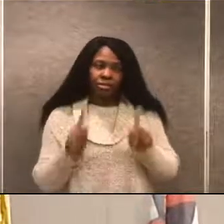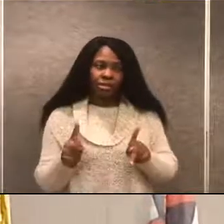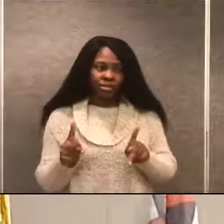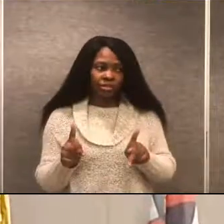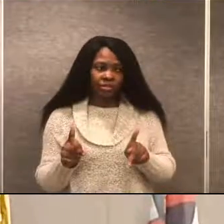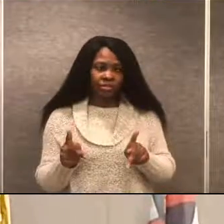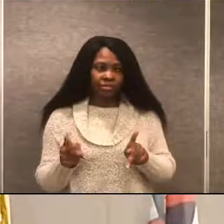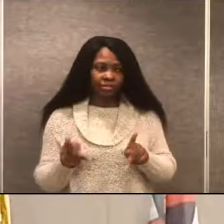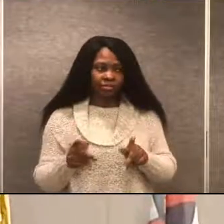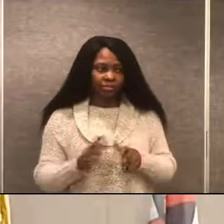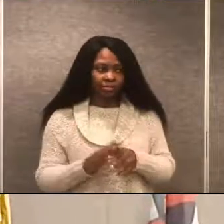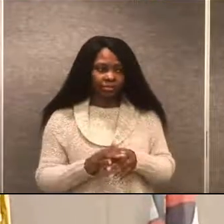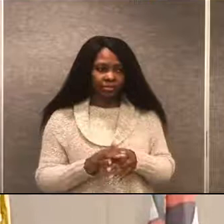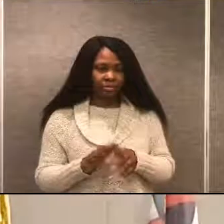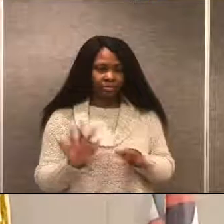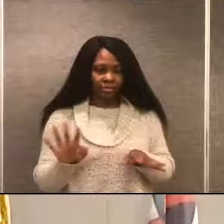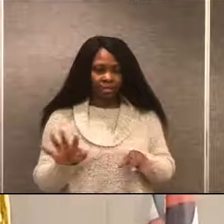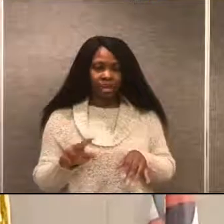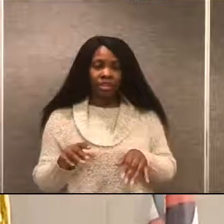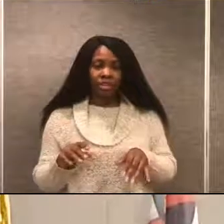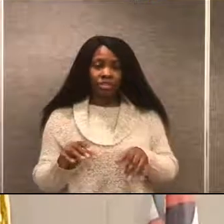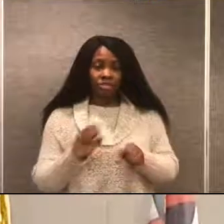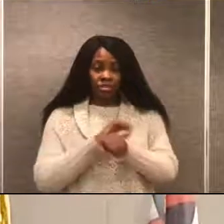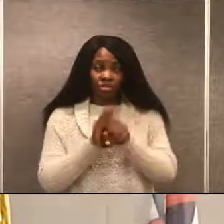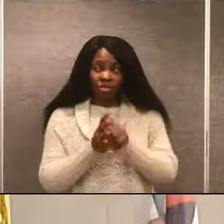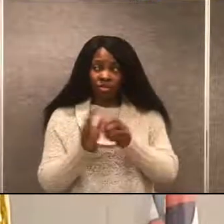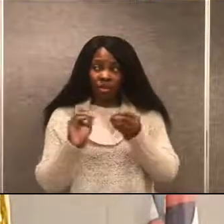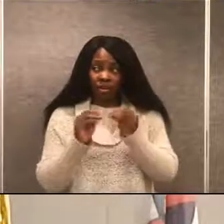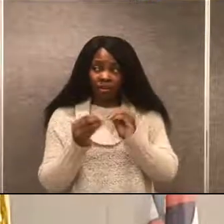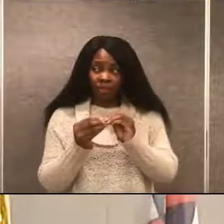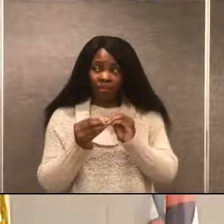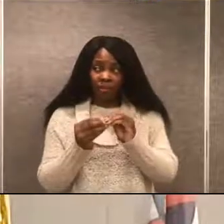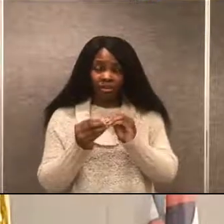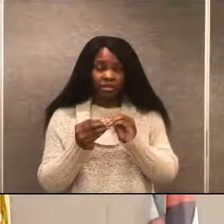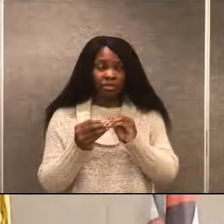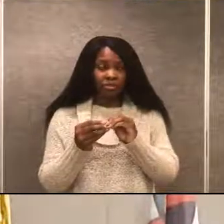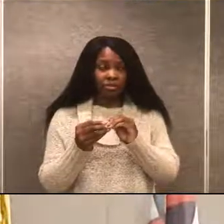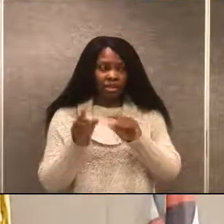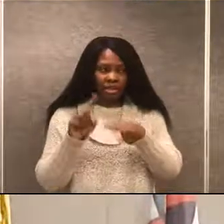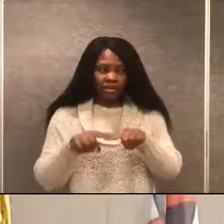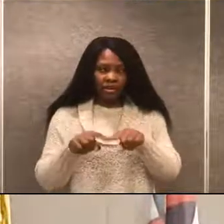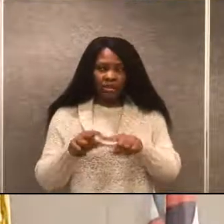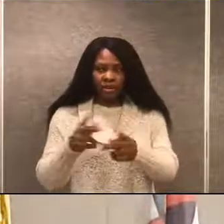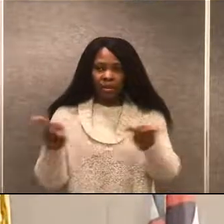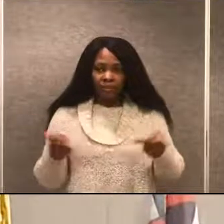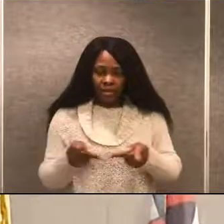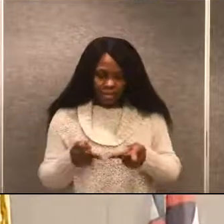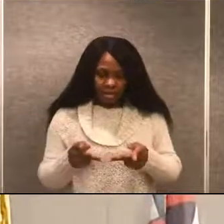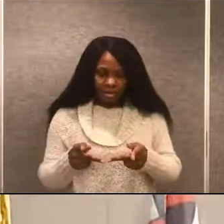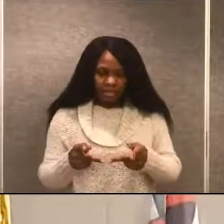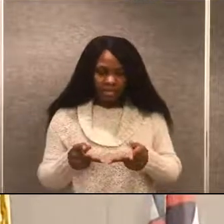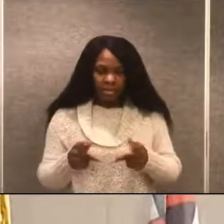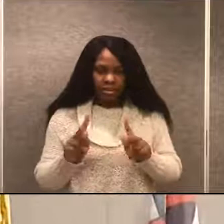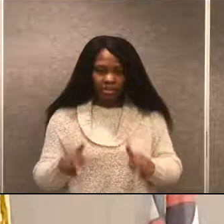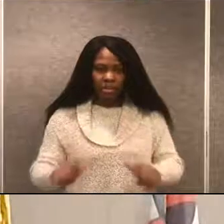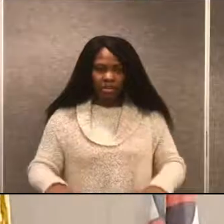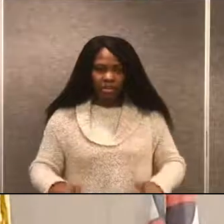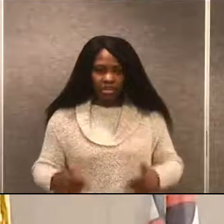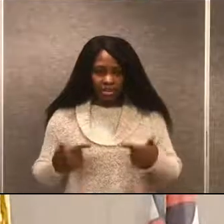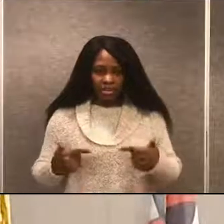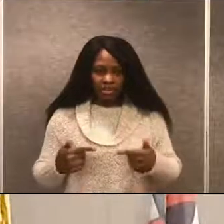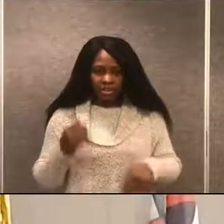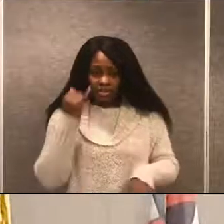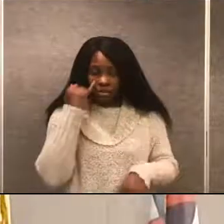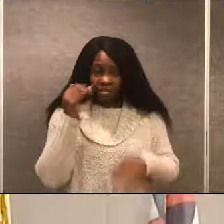or the numbers are based on the jurisdiction that the individual resides within. So if there's a teacher